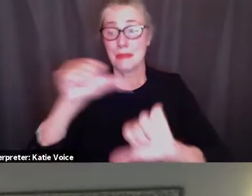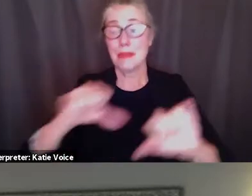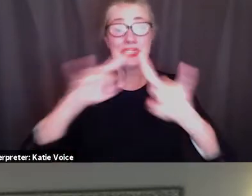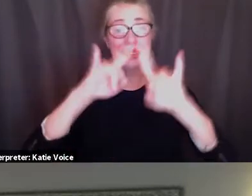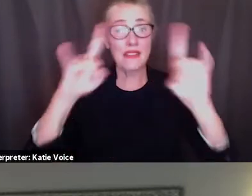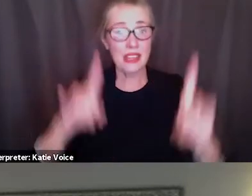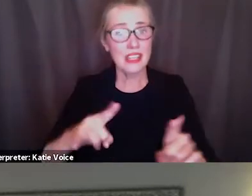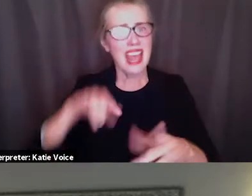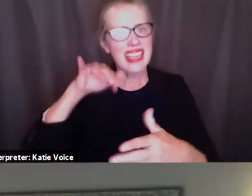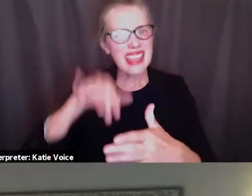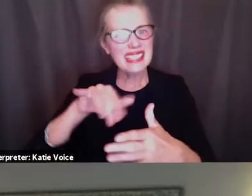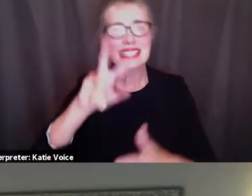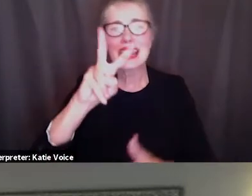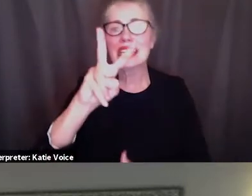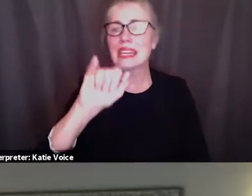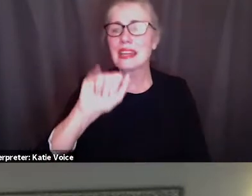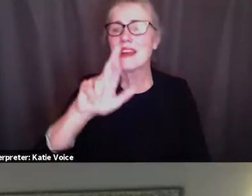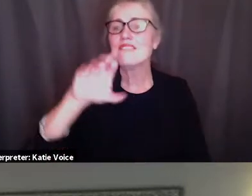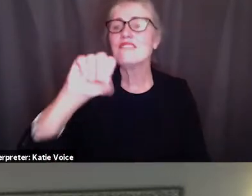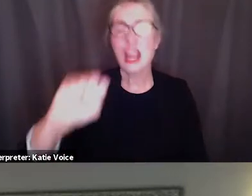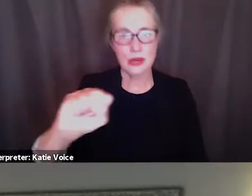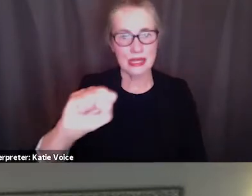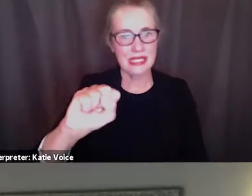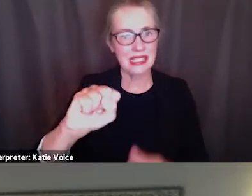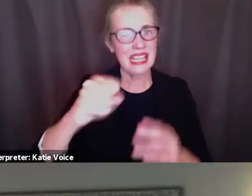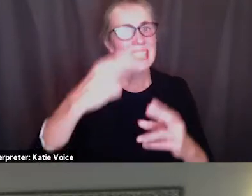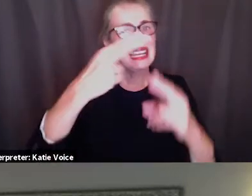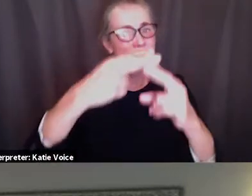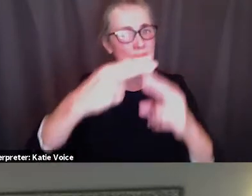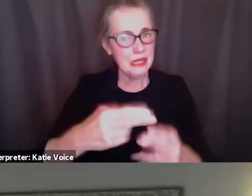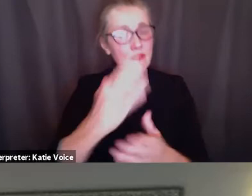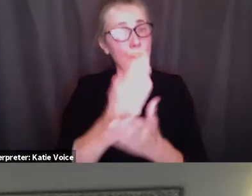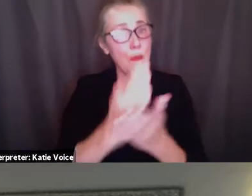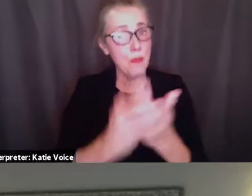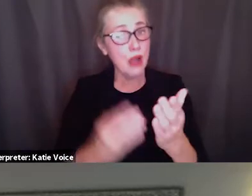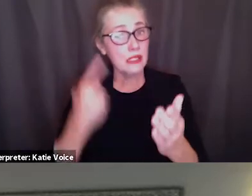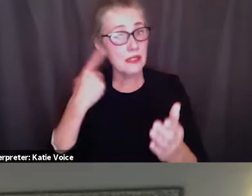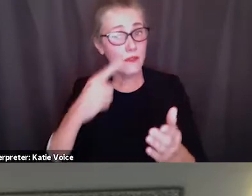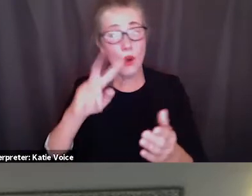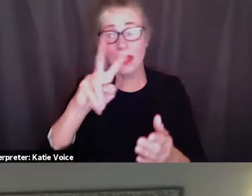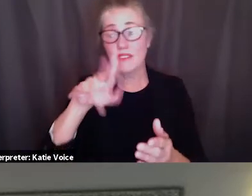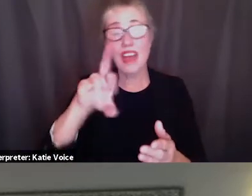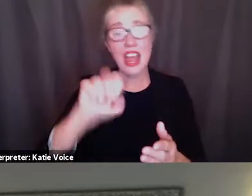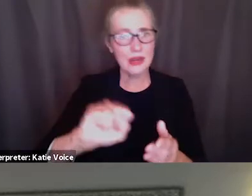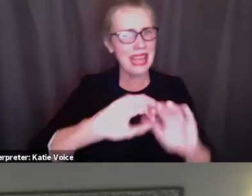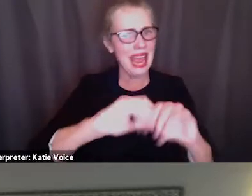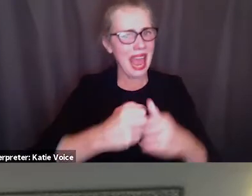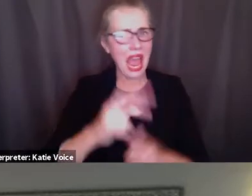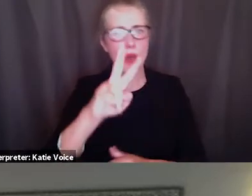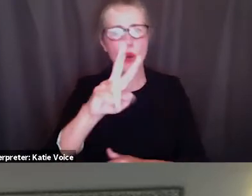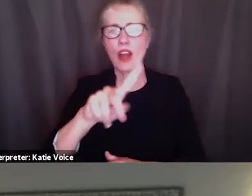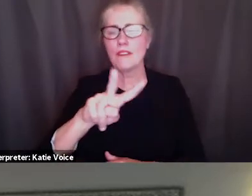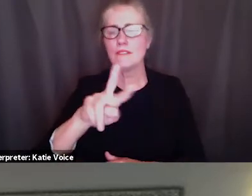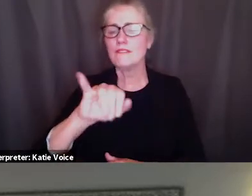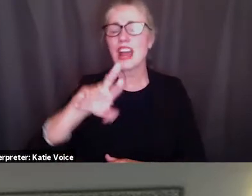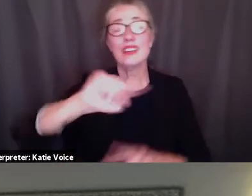studying viruses? Name the different parts of a virus. How are viruses different from